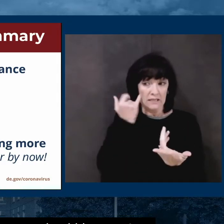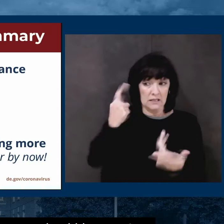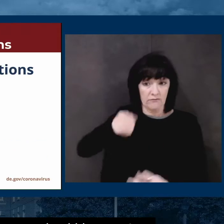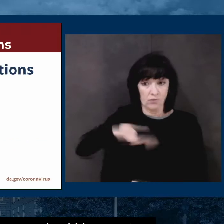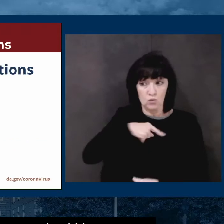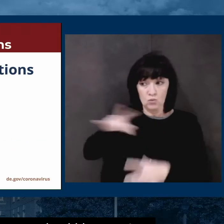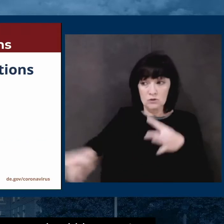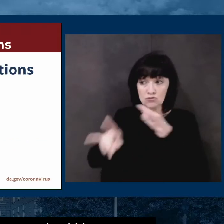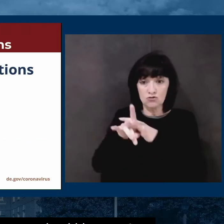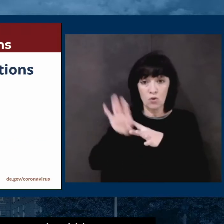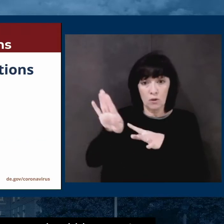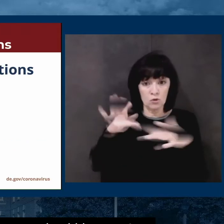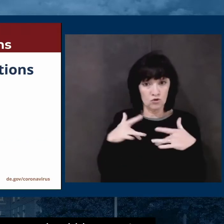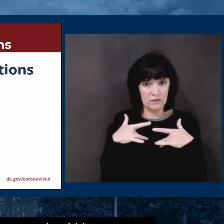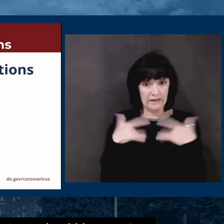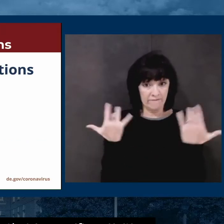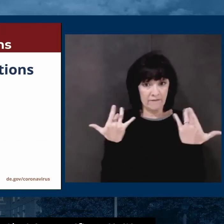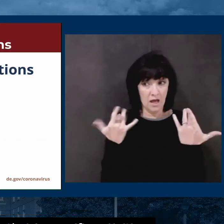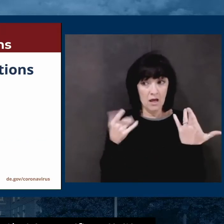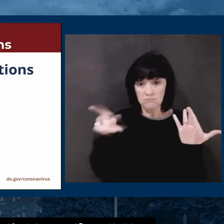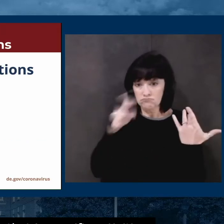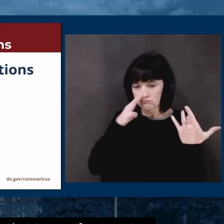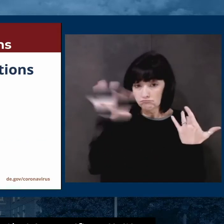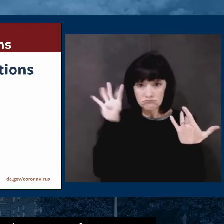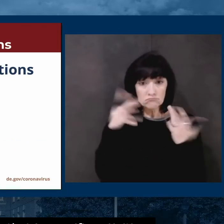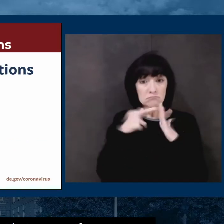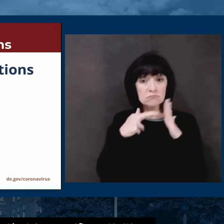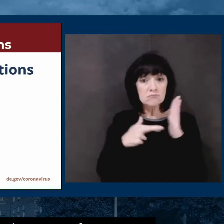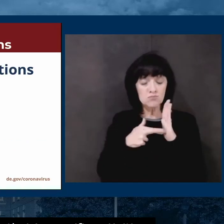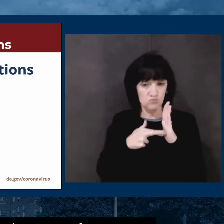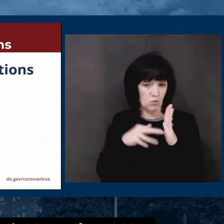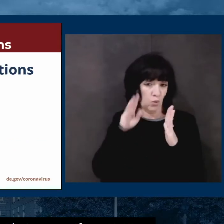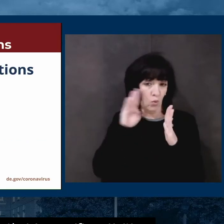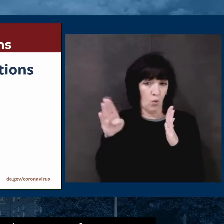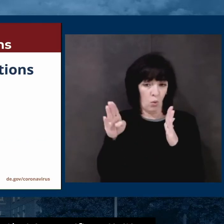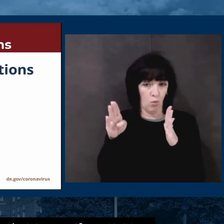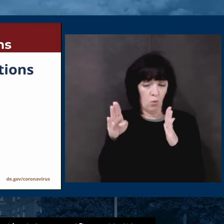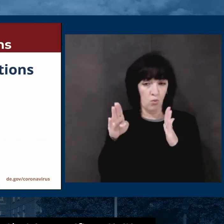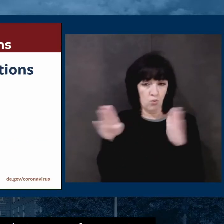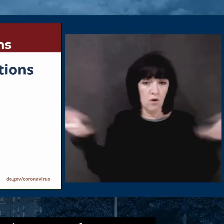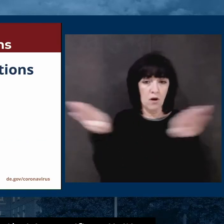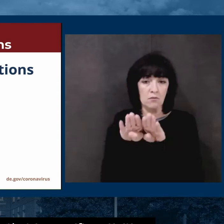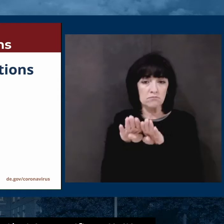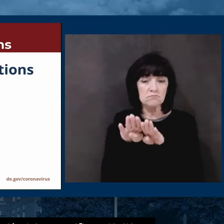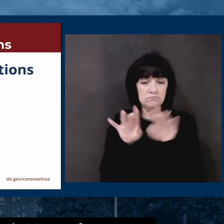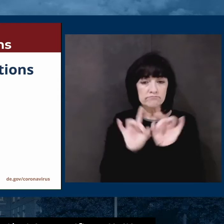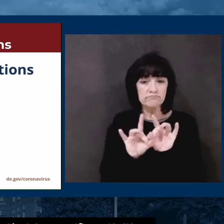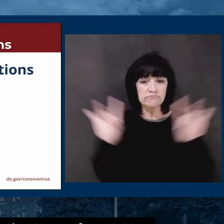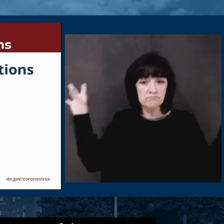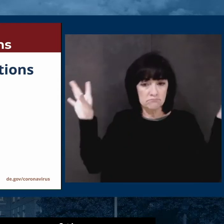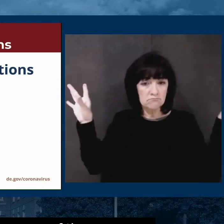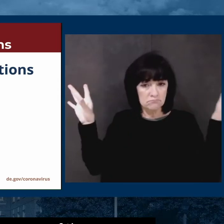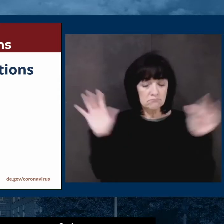next slide, we can see, again, we're still seeing some of these very common themes among the violations that we're citing establishments